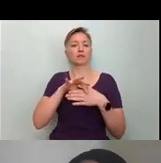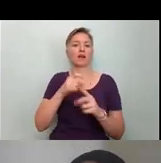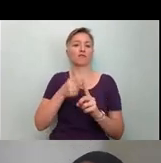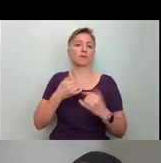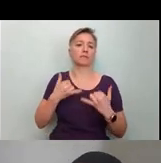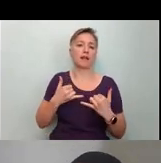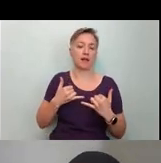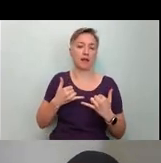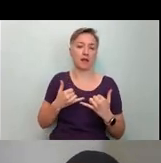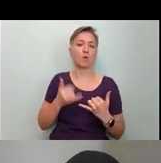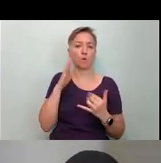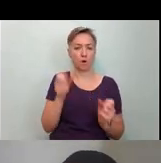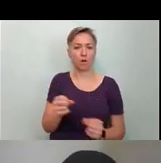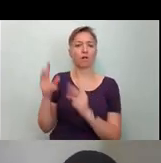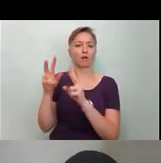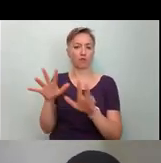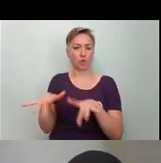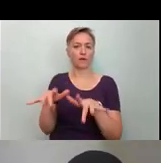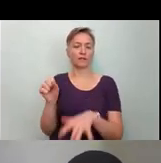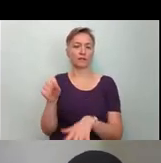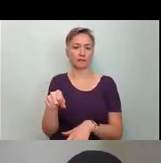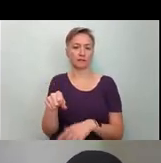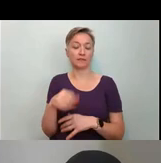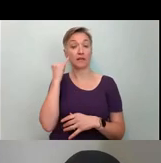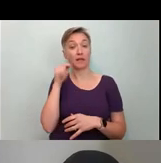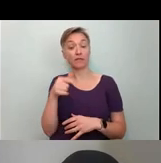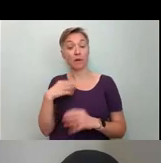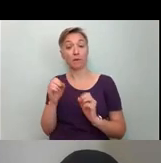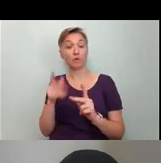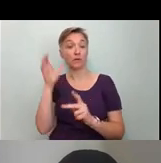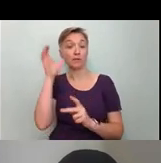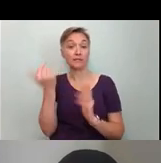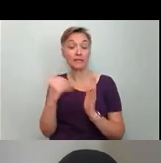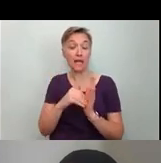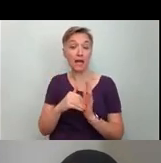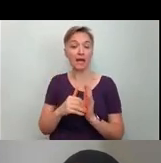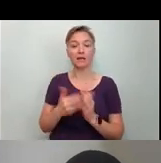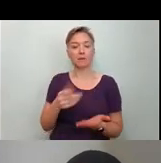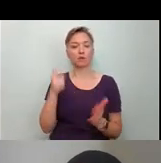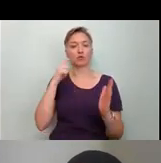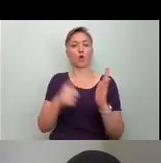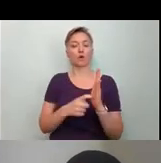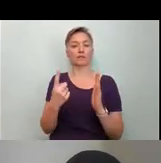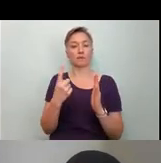as a recording. If you have an opportunity to go back and listen to it again, you may pick up on some things